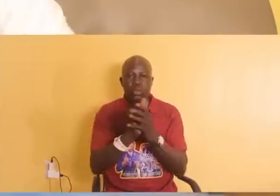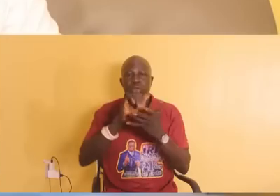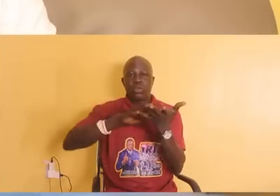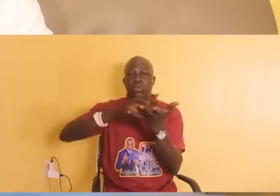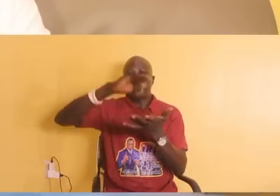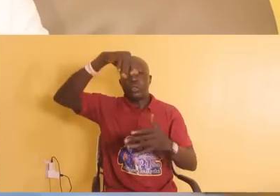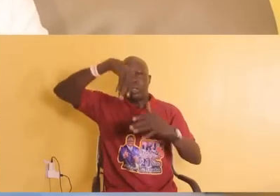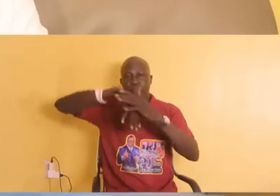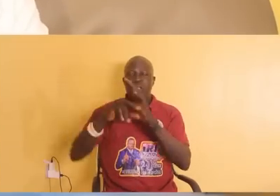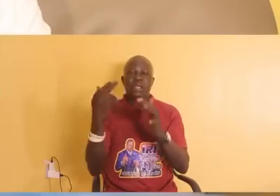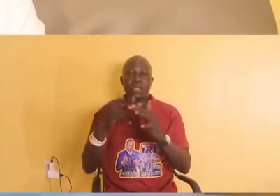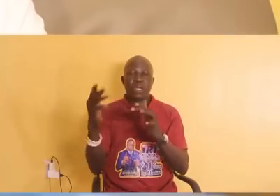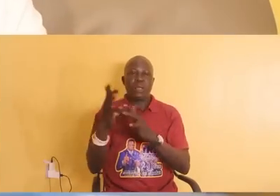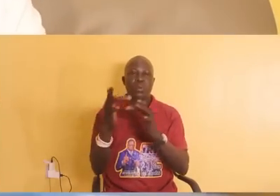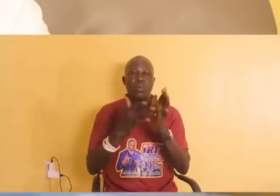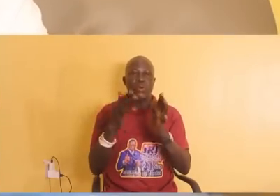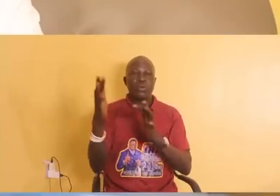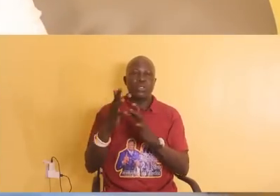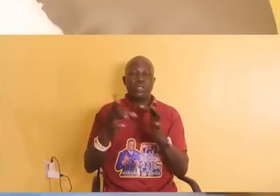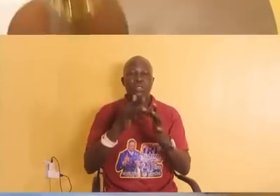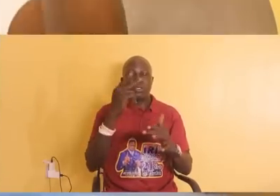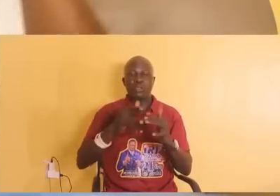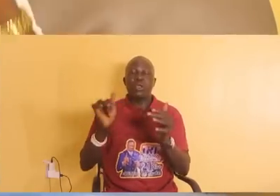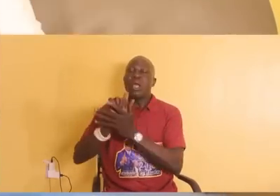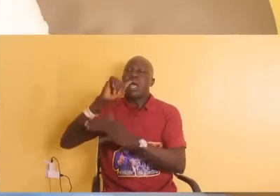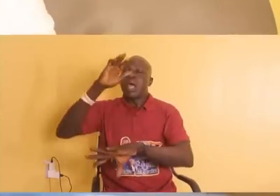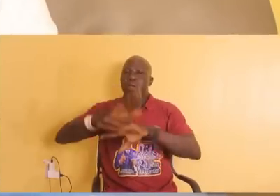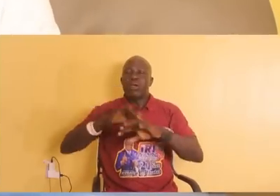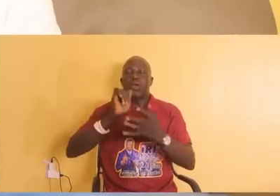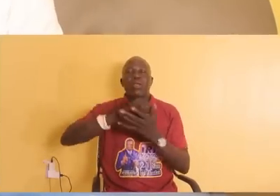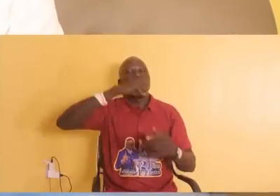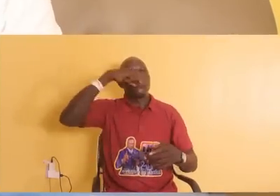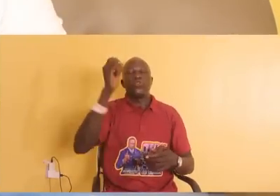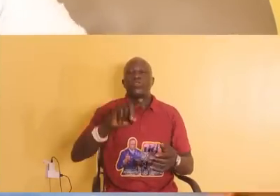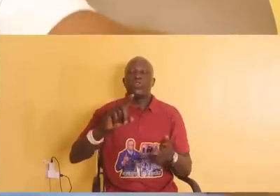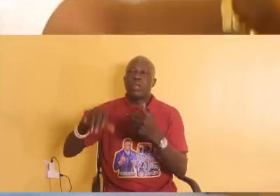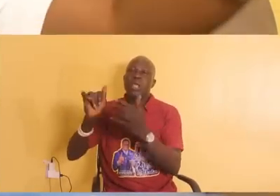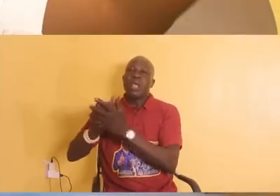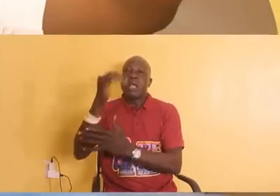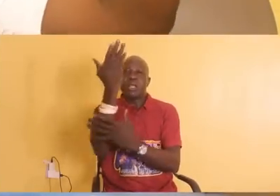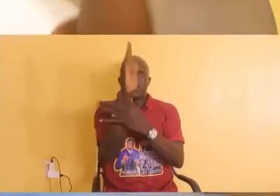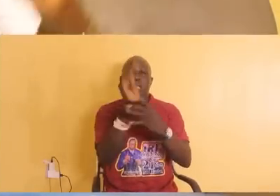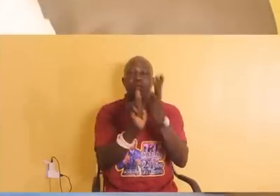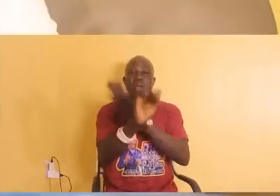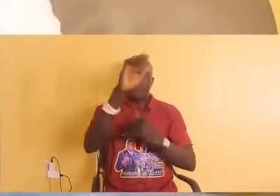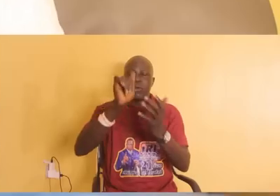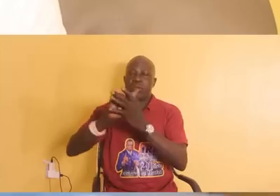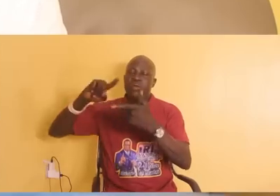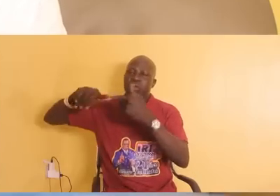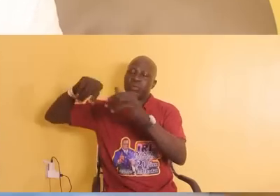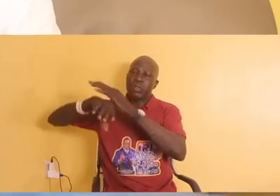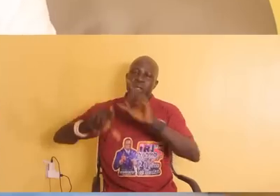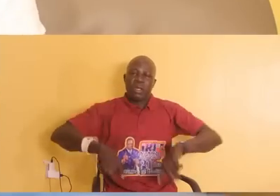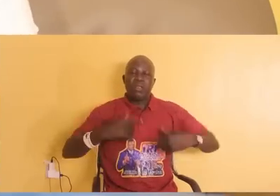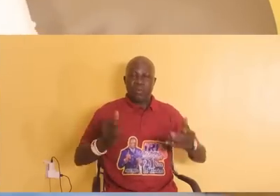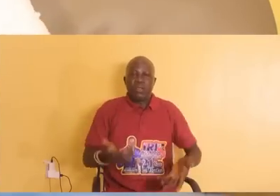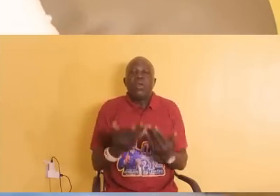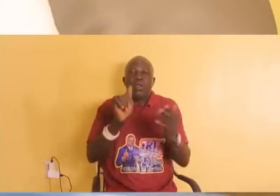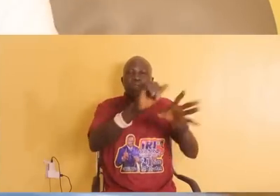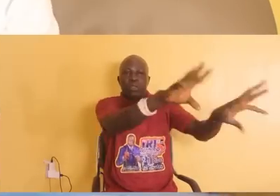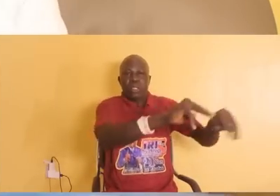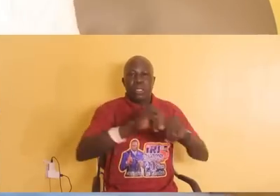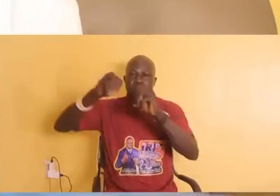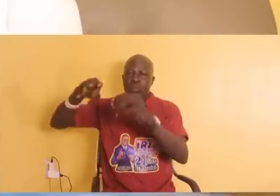into your glory in the name of Jesus. I authorize us. End of the living